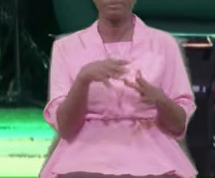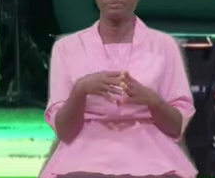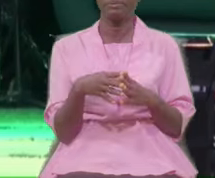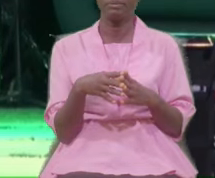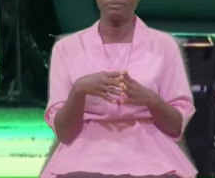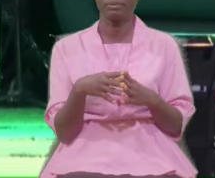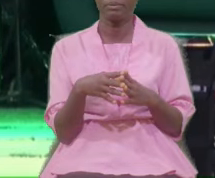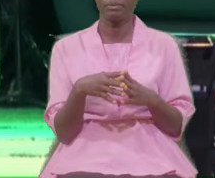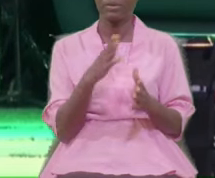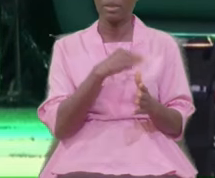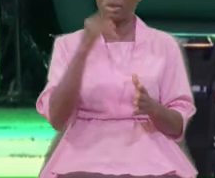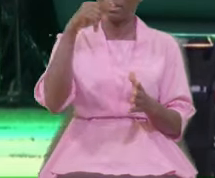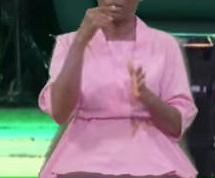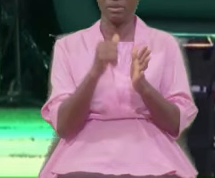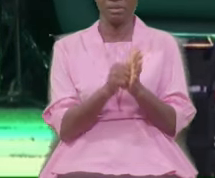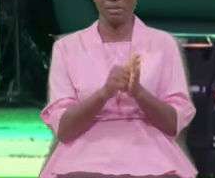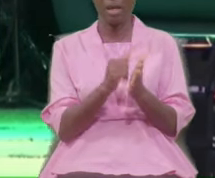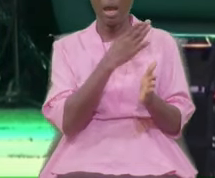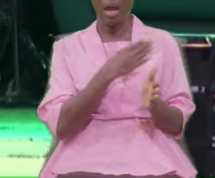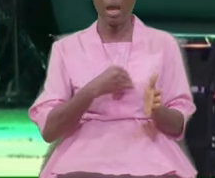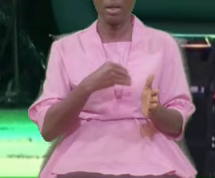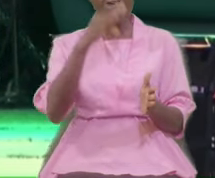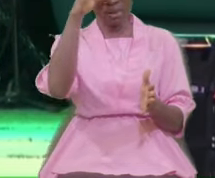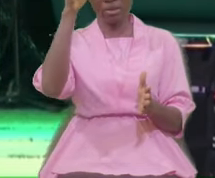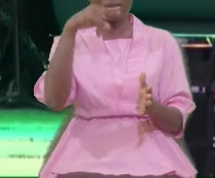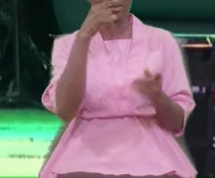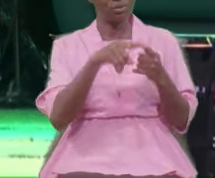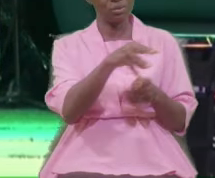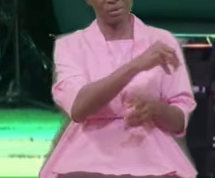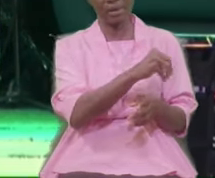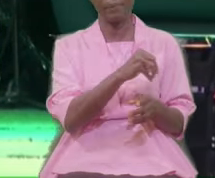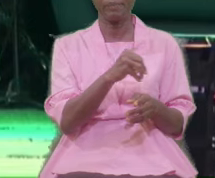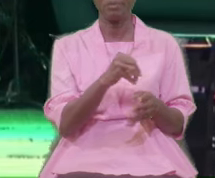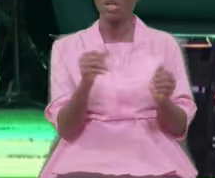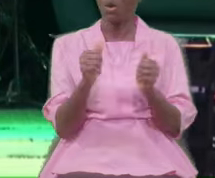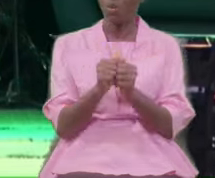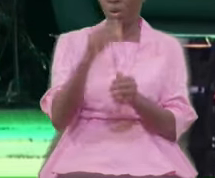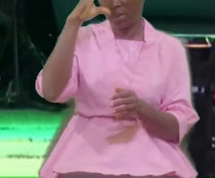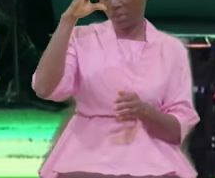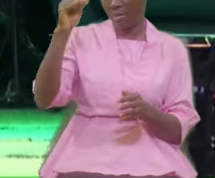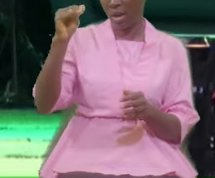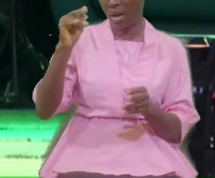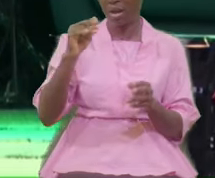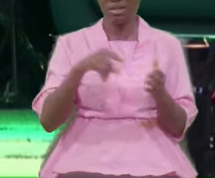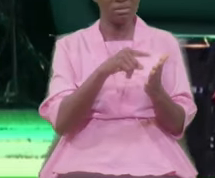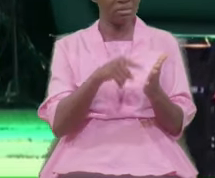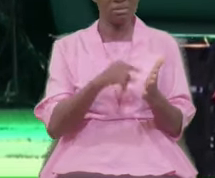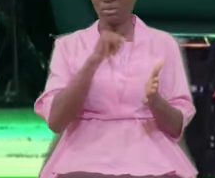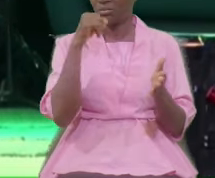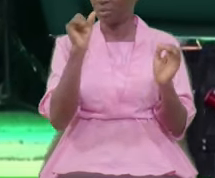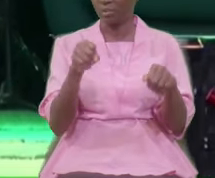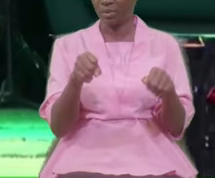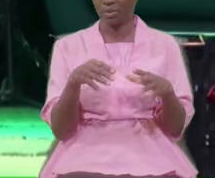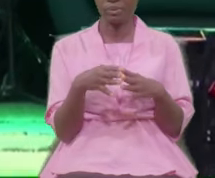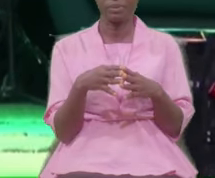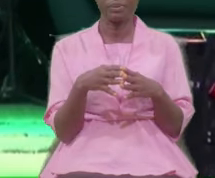ang said them with this is impossible para sa tao